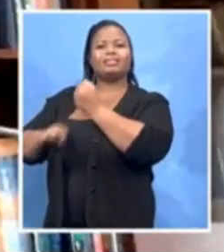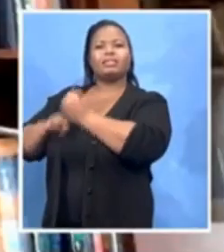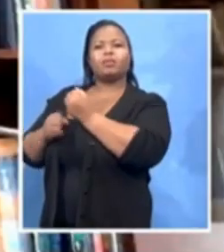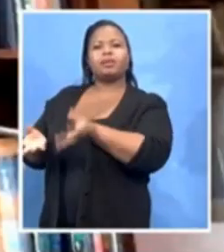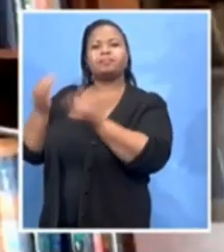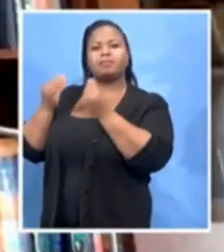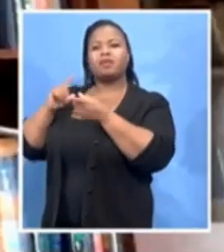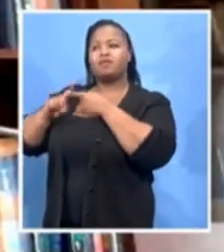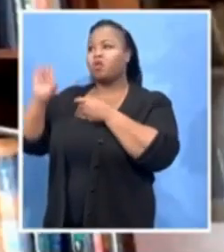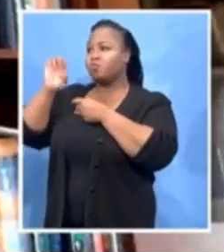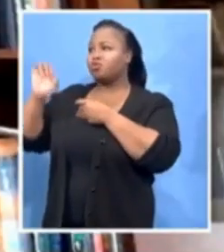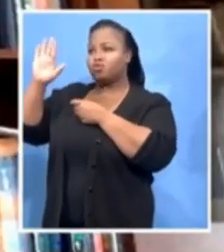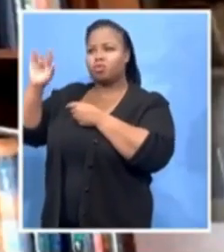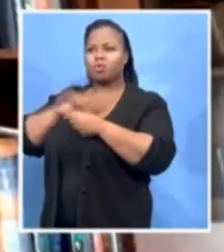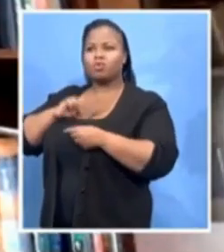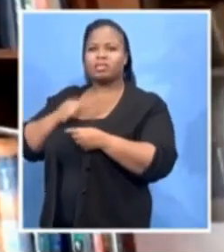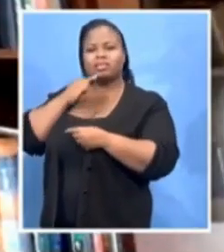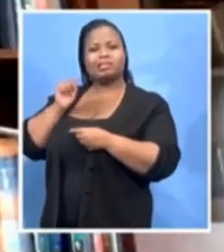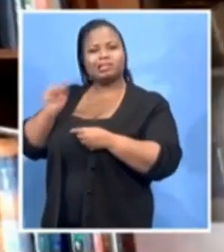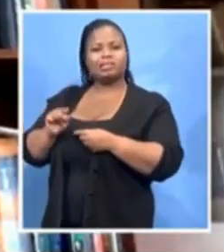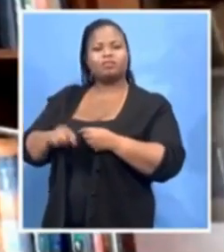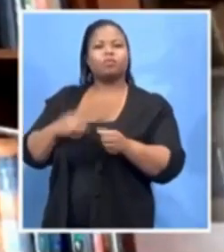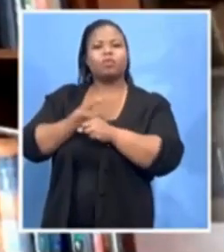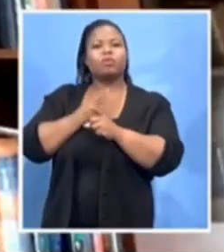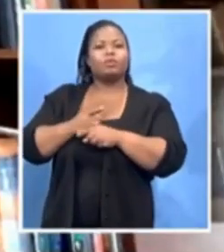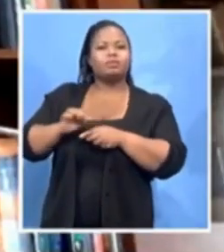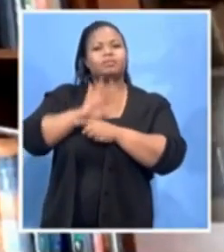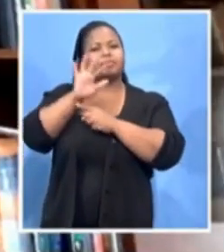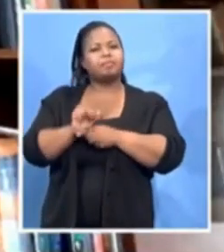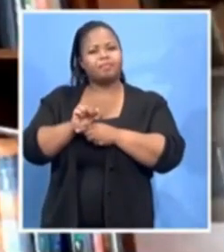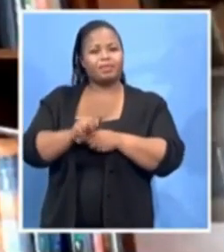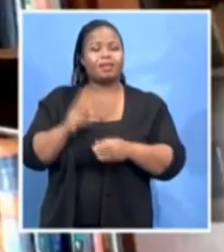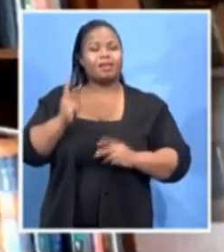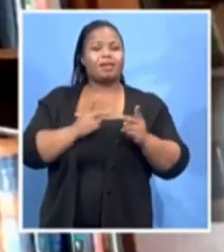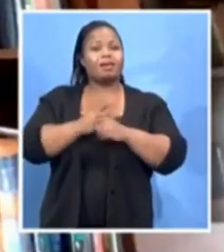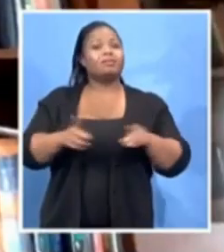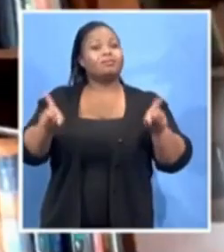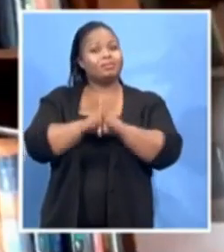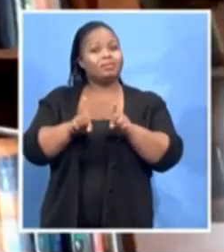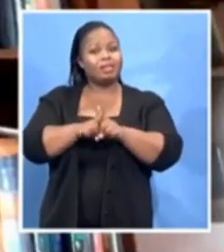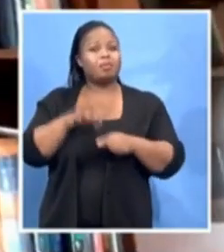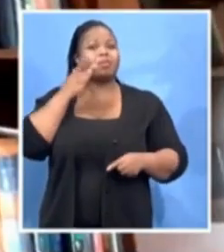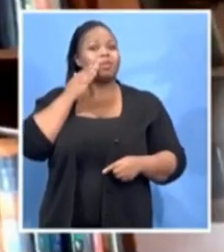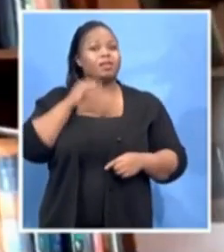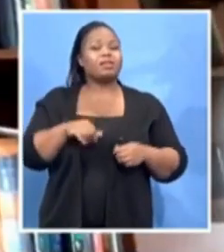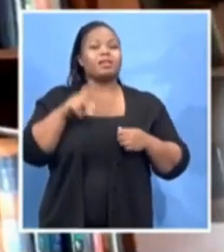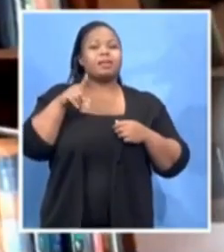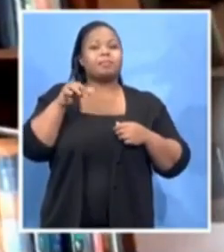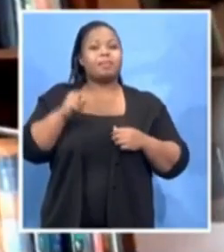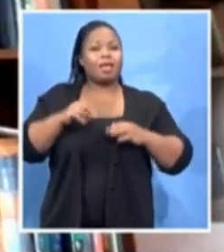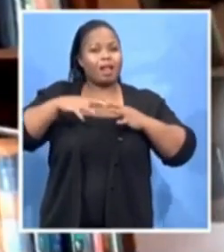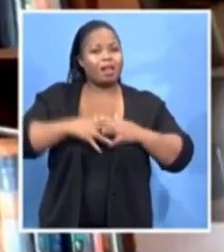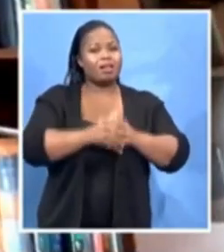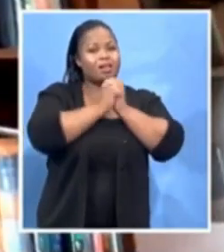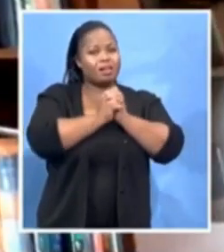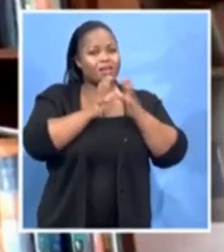the Pan-African agenda. Equally, when the Pan-Africanists are supporting ZANU-PF at that time, or the